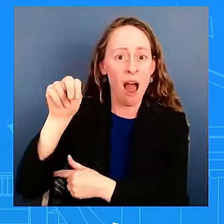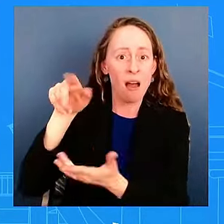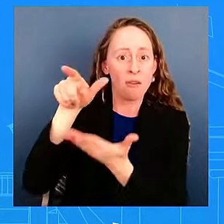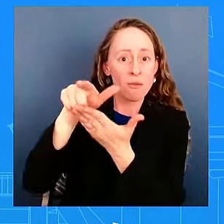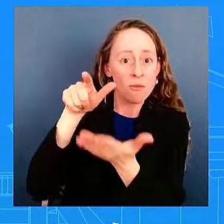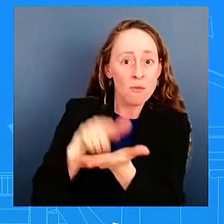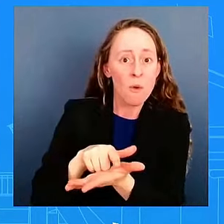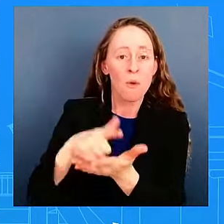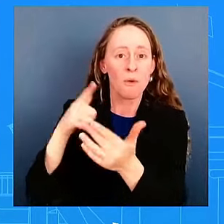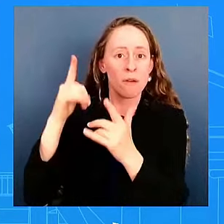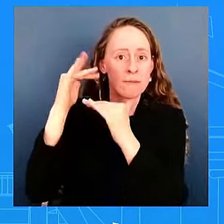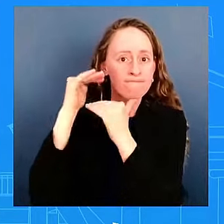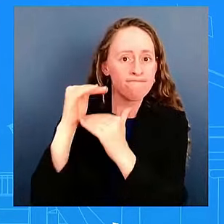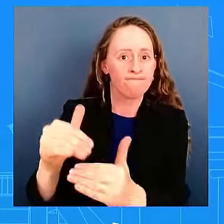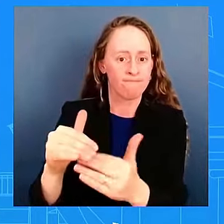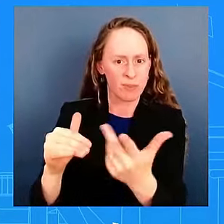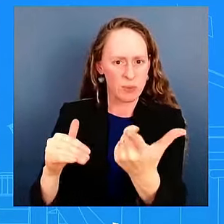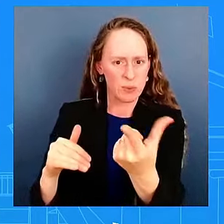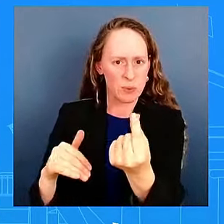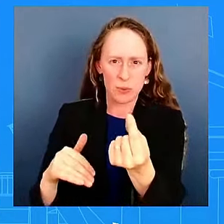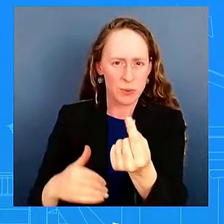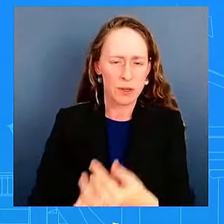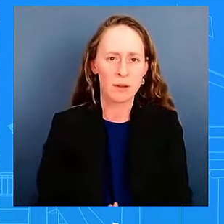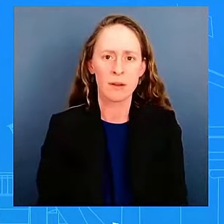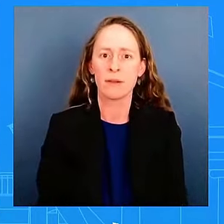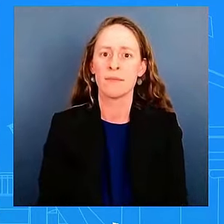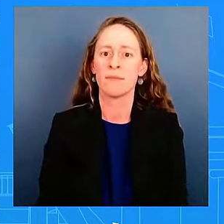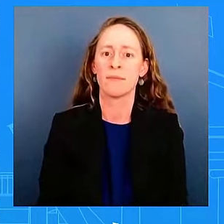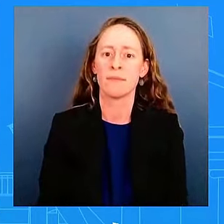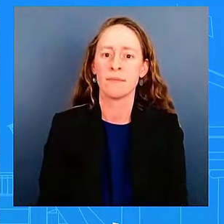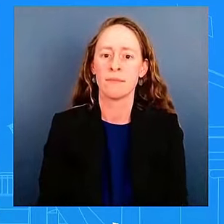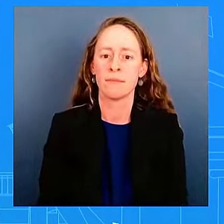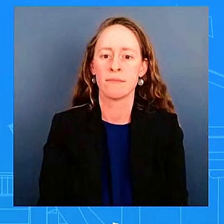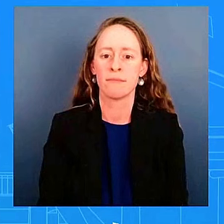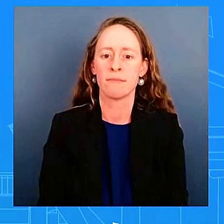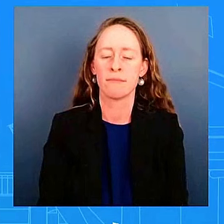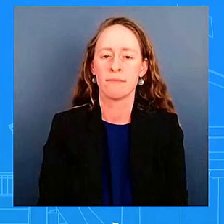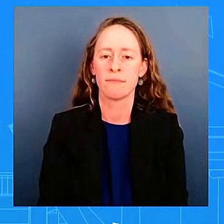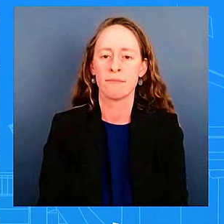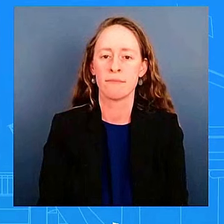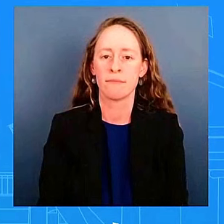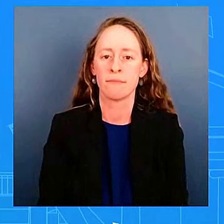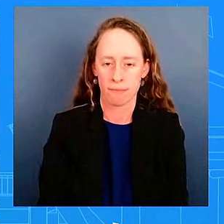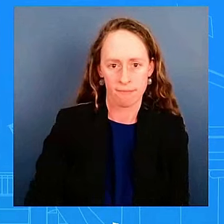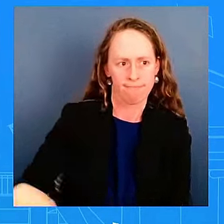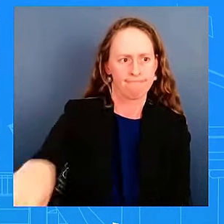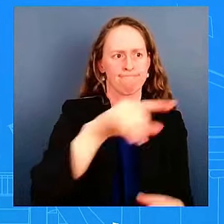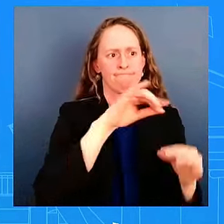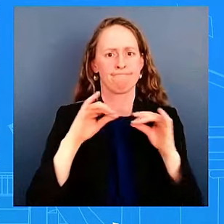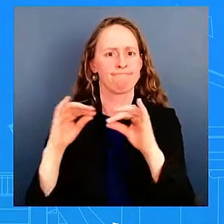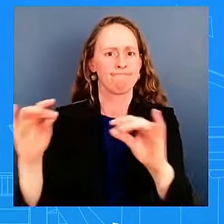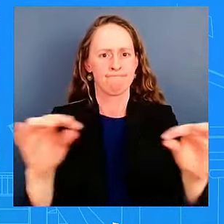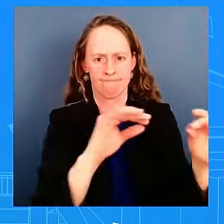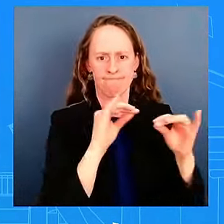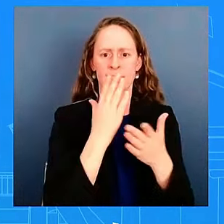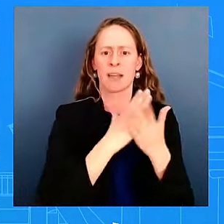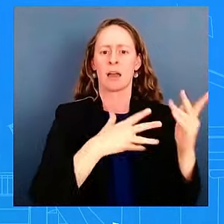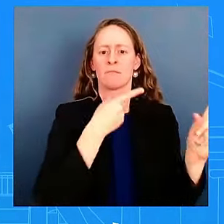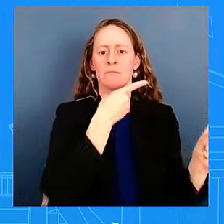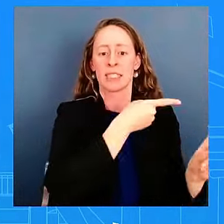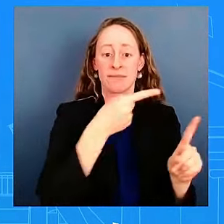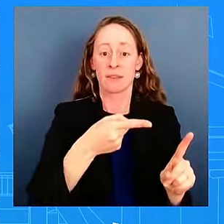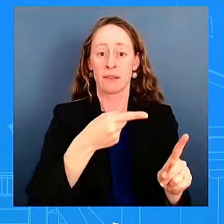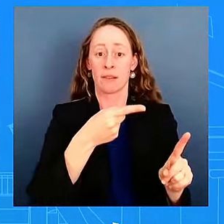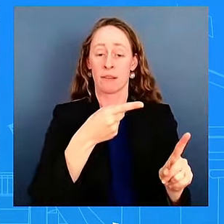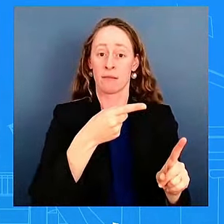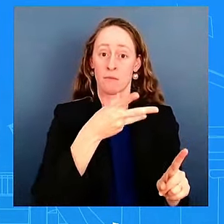agents guarding the former president, specifically whether women are up to the job. People are noting that they're smaller,